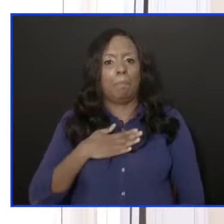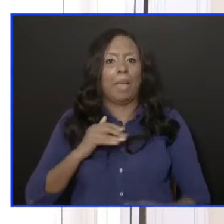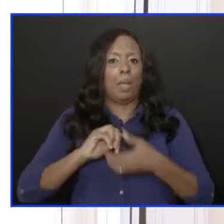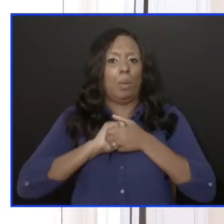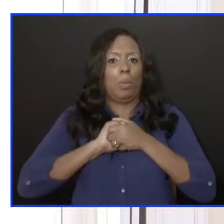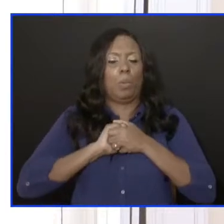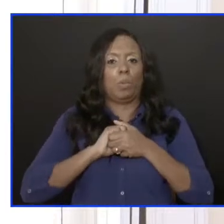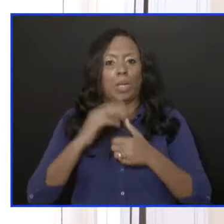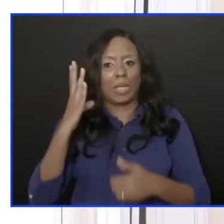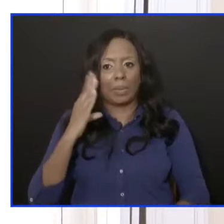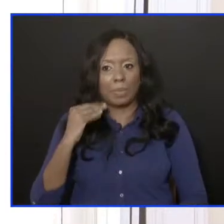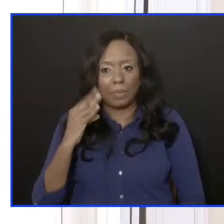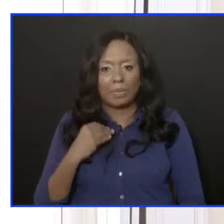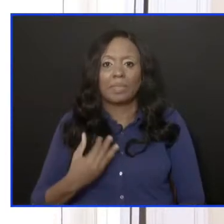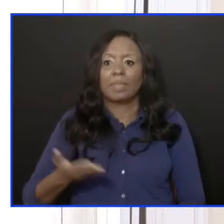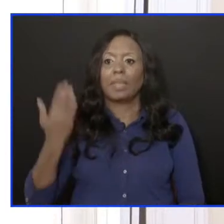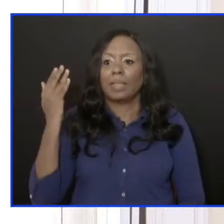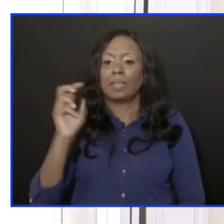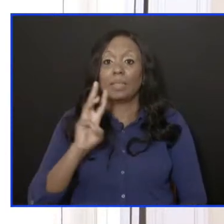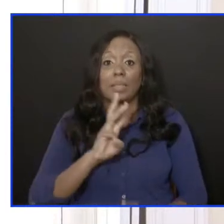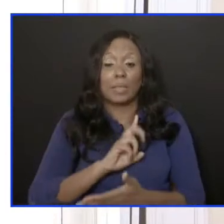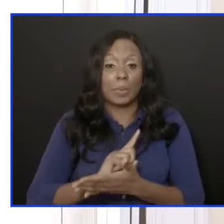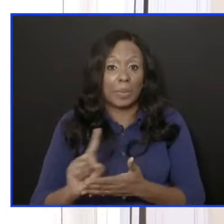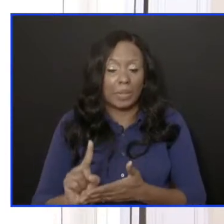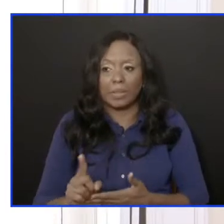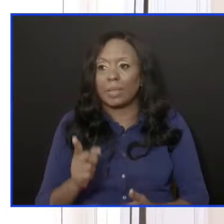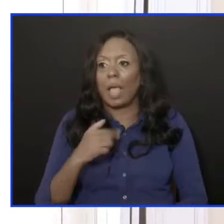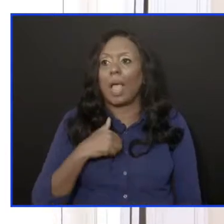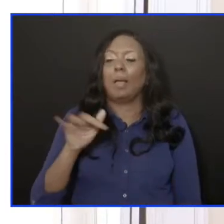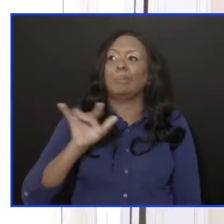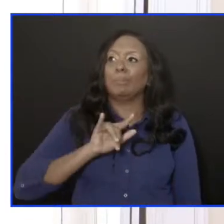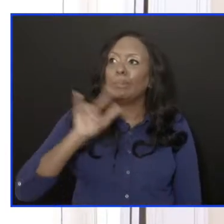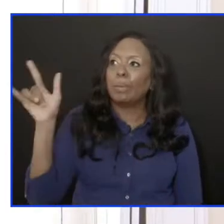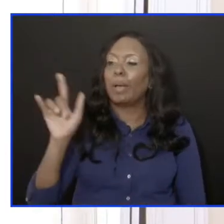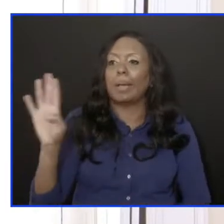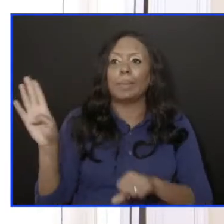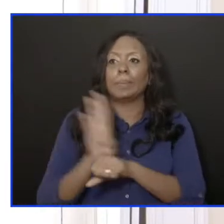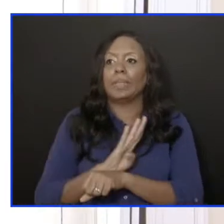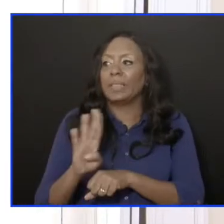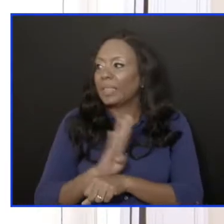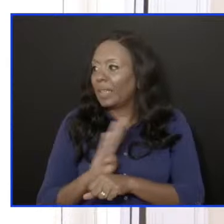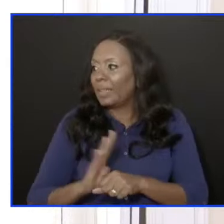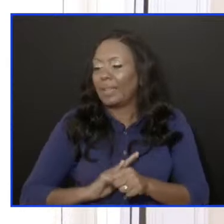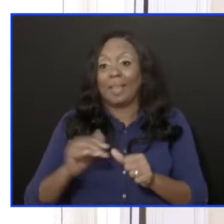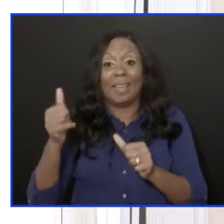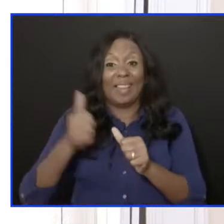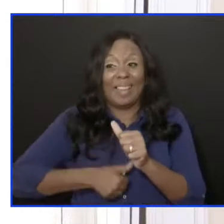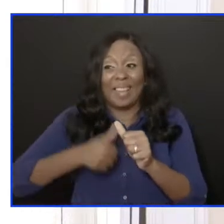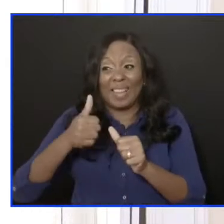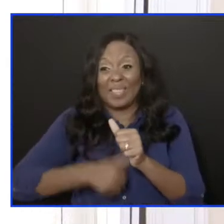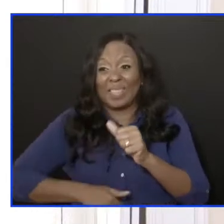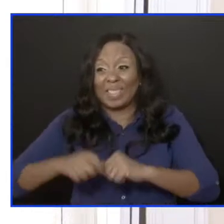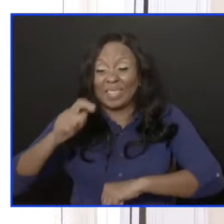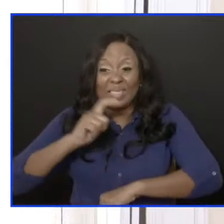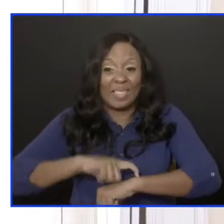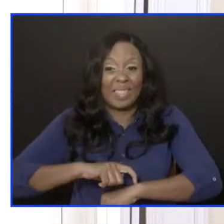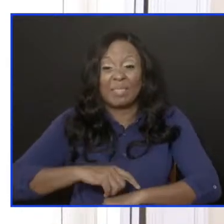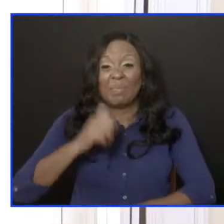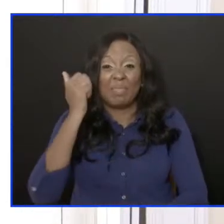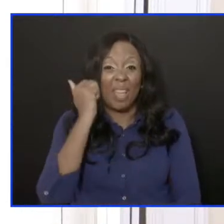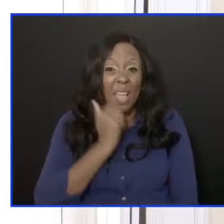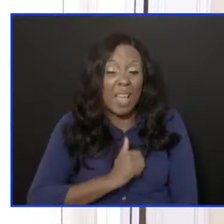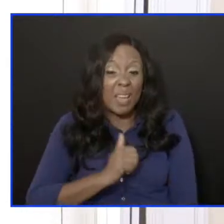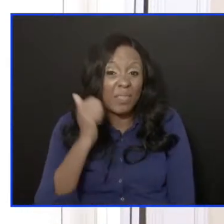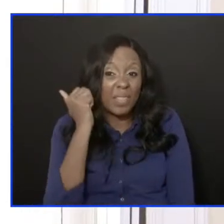of the last 6 weeks, I've had to undertake business on behalf of the country. And in every instance, I've had to undergo to daily